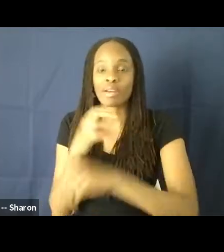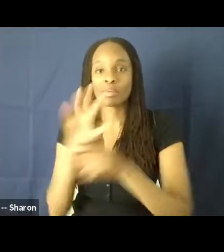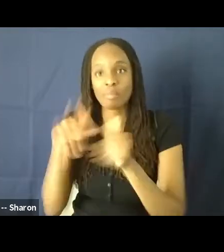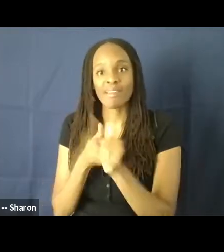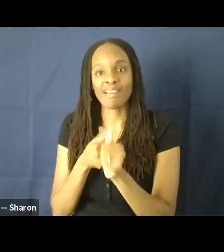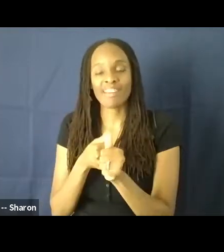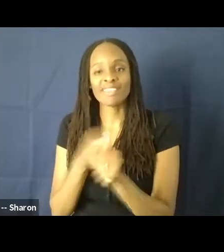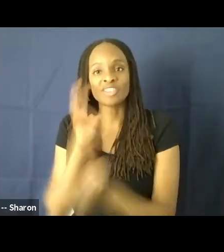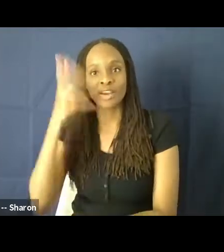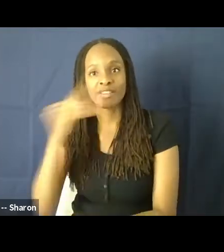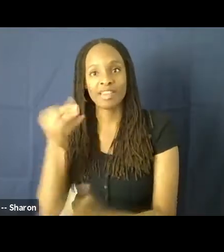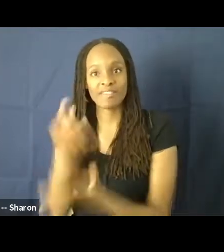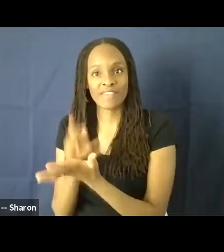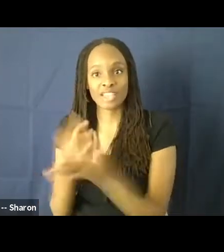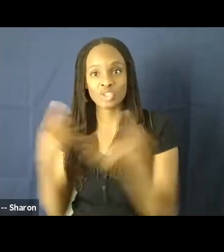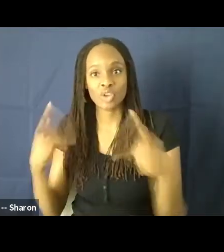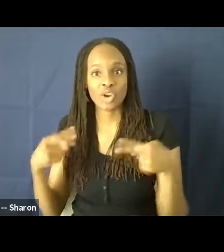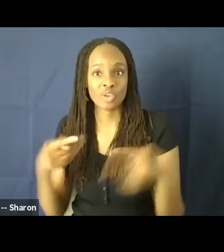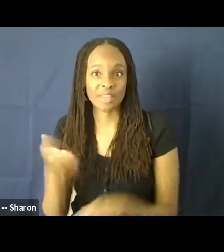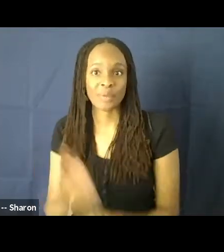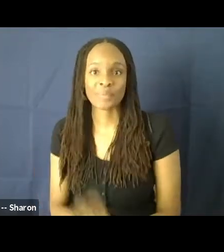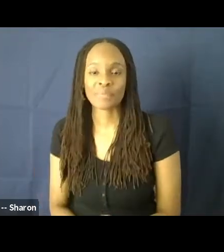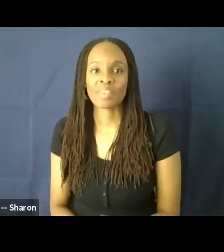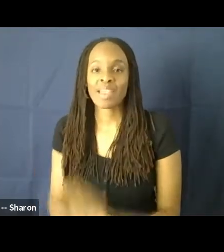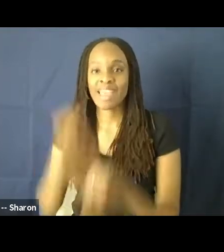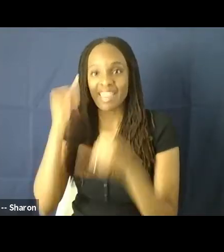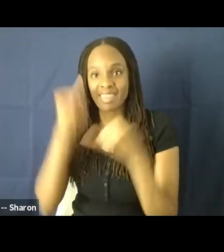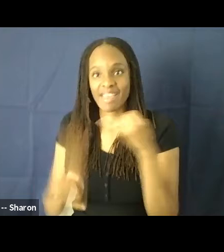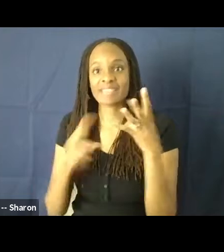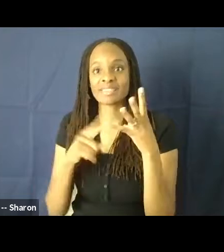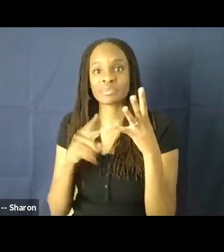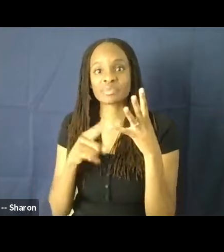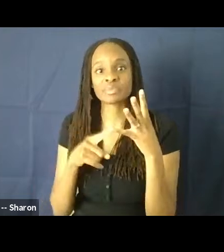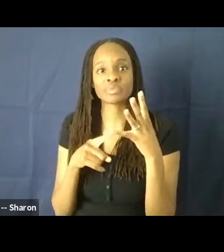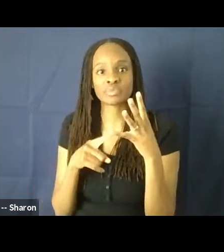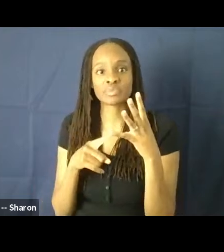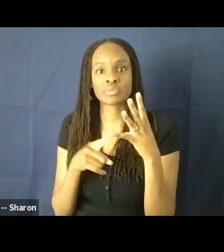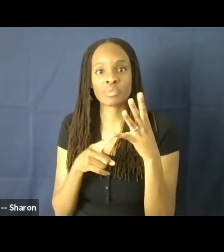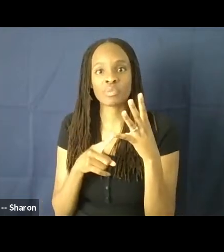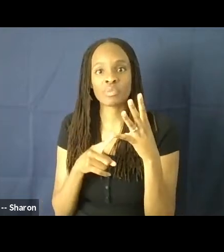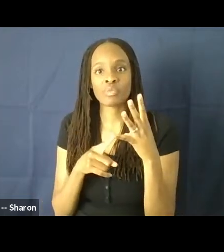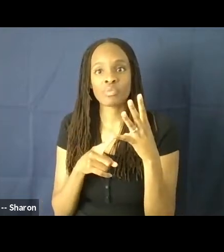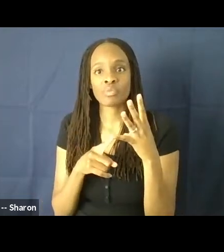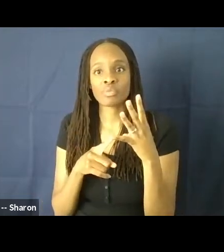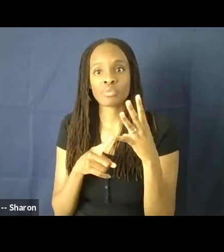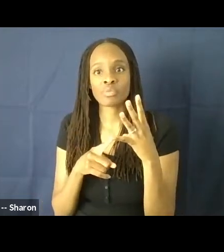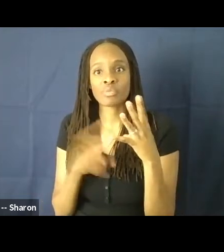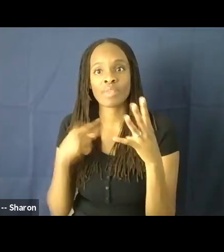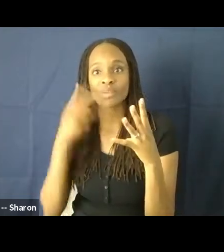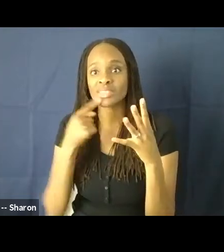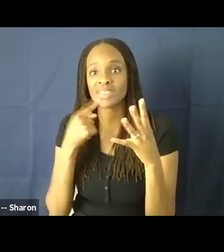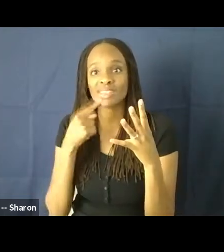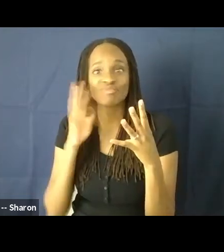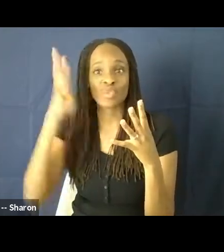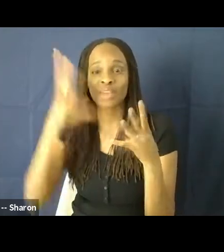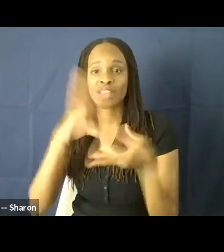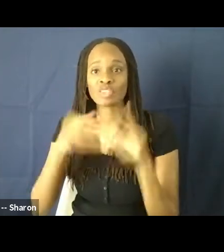financial arguments there. And then lastly, I would say, tell stories